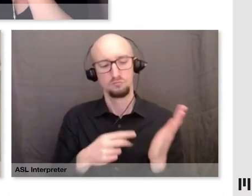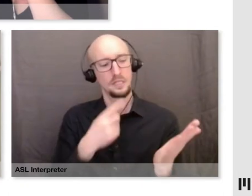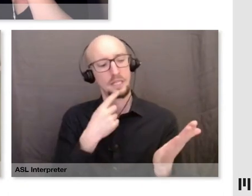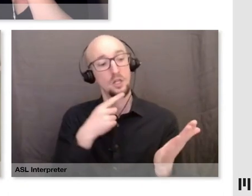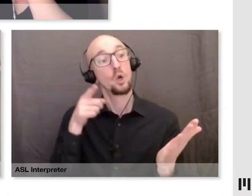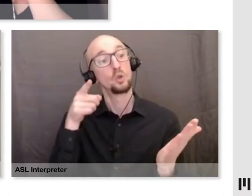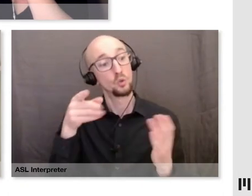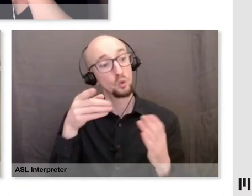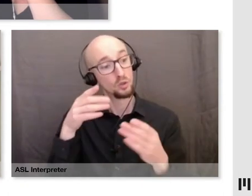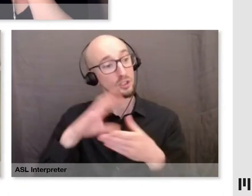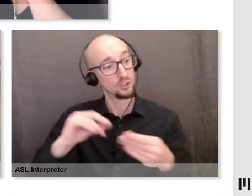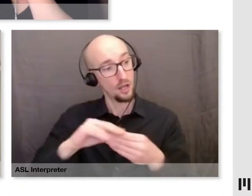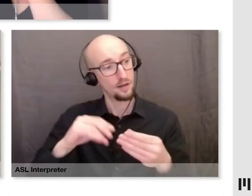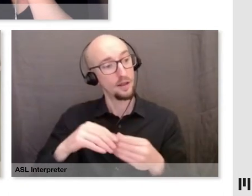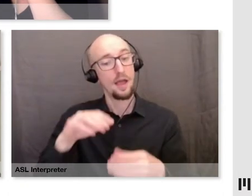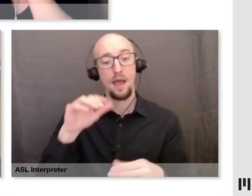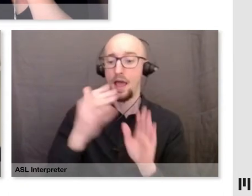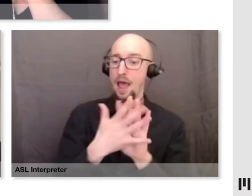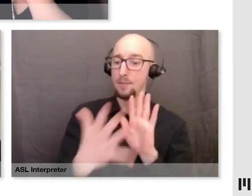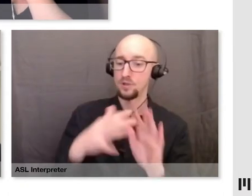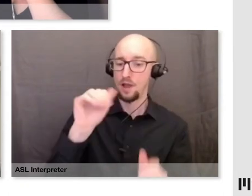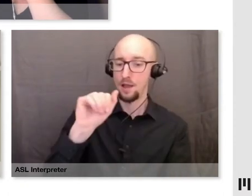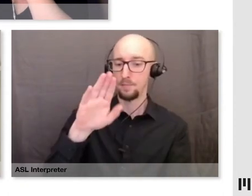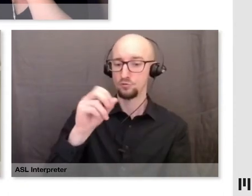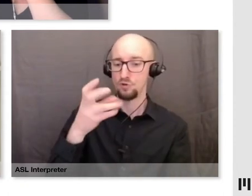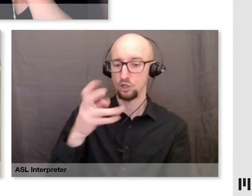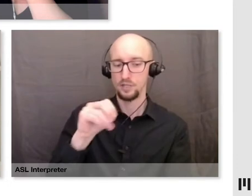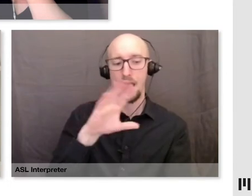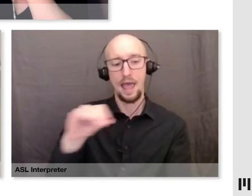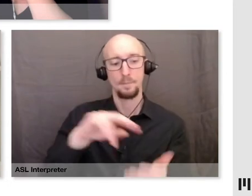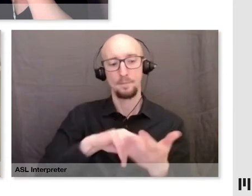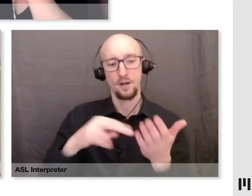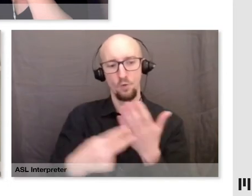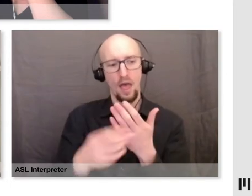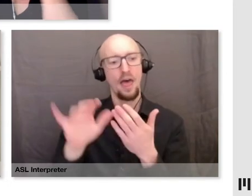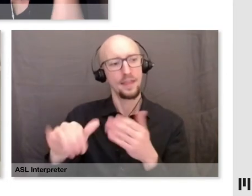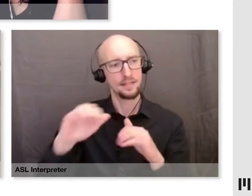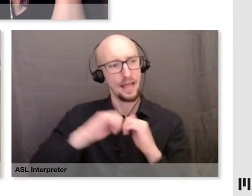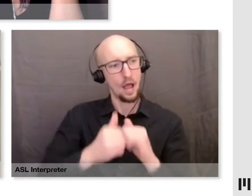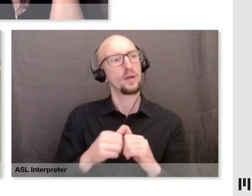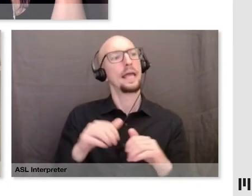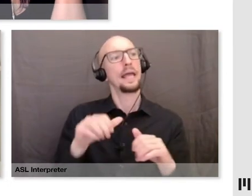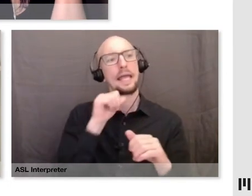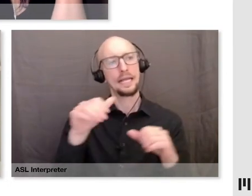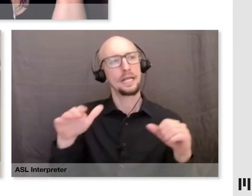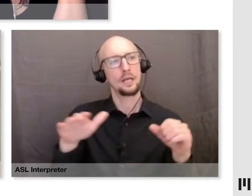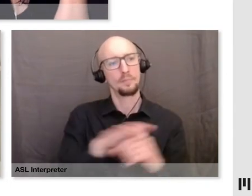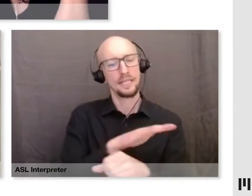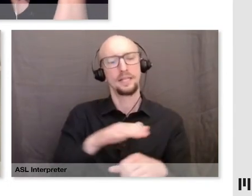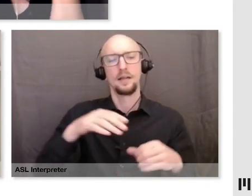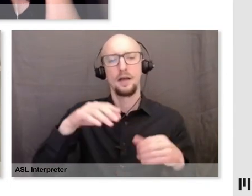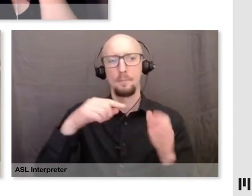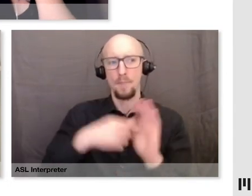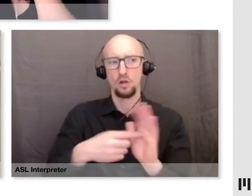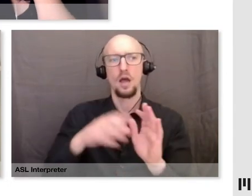that abstractions and metaphors are how incomplete models could be generative. In your observations, would these